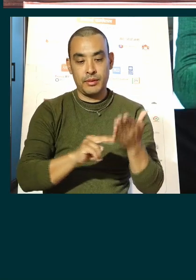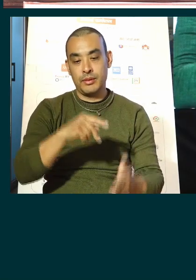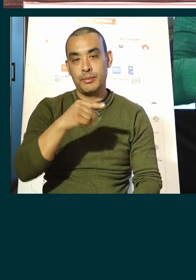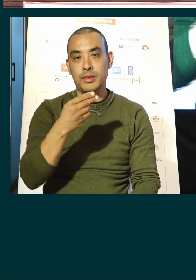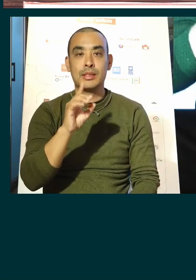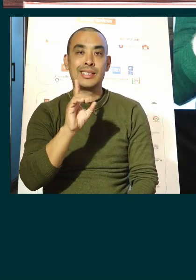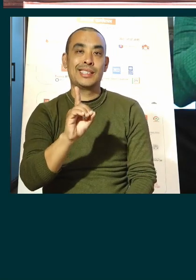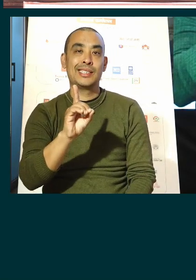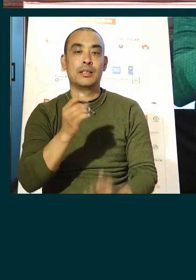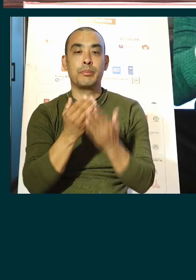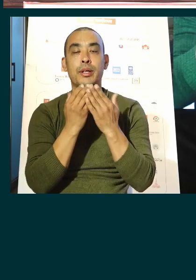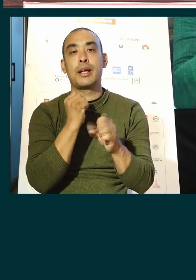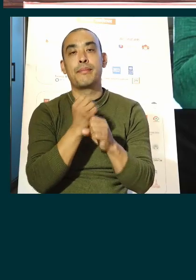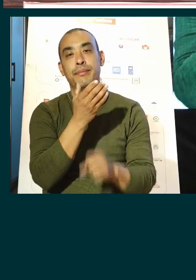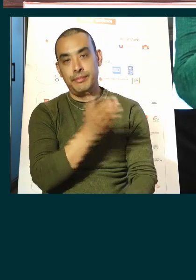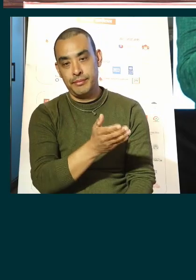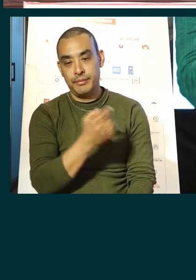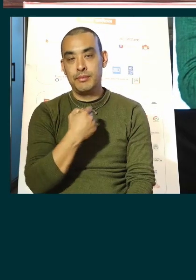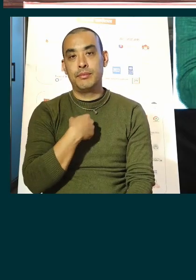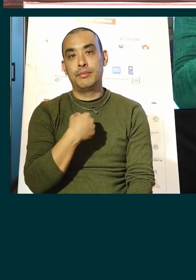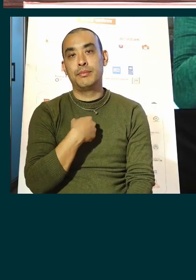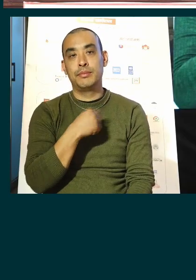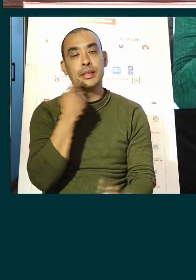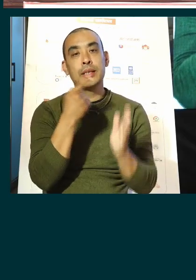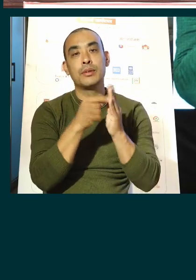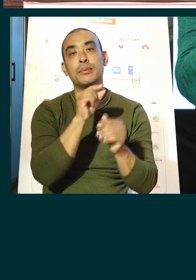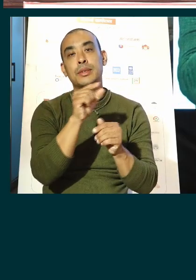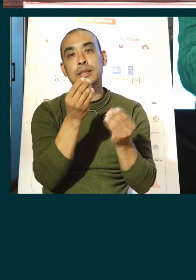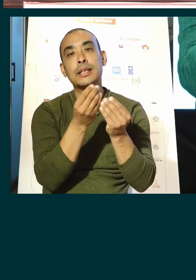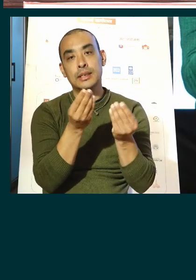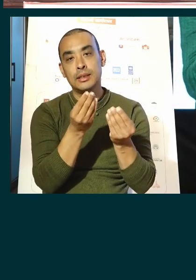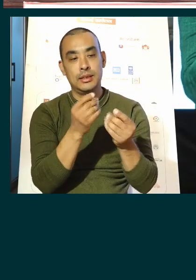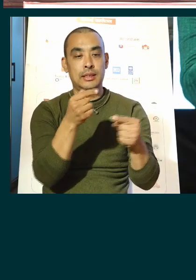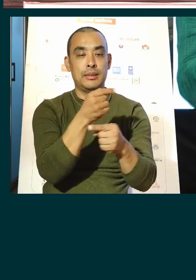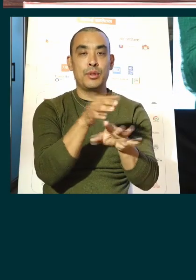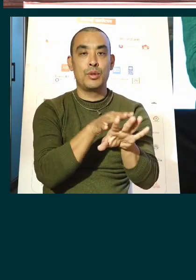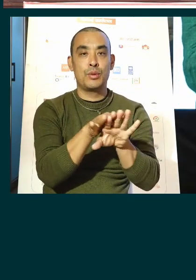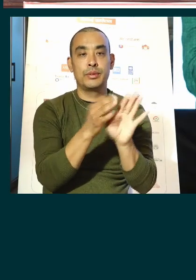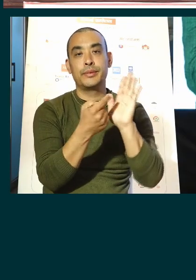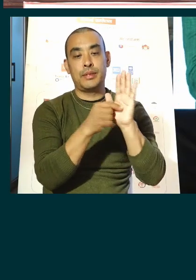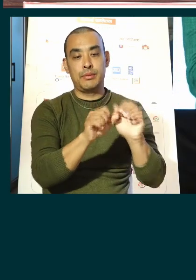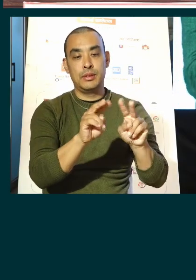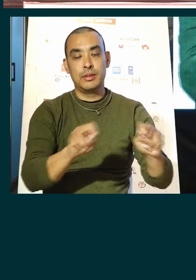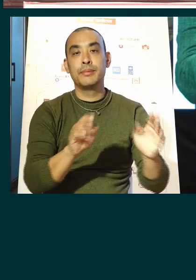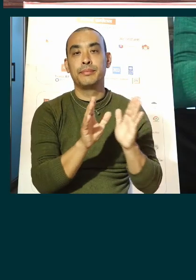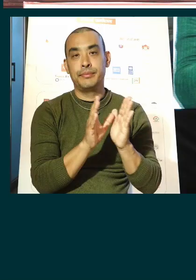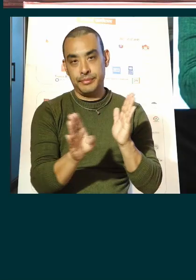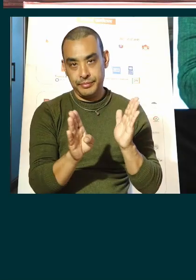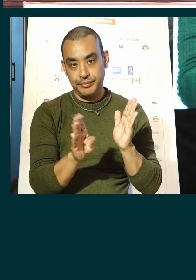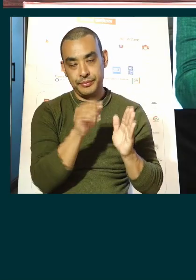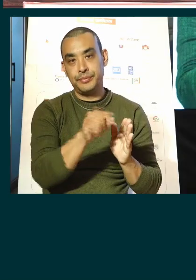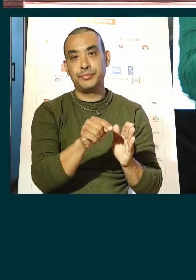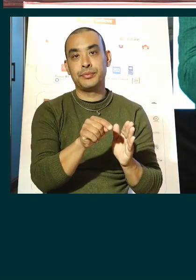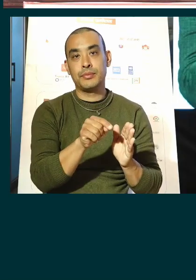and I will just show you some examples from my research, and I'm doing now my